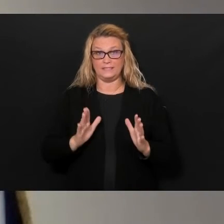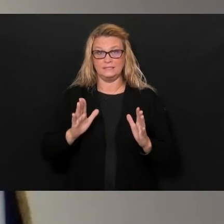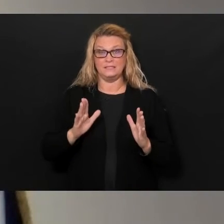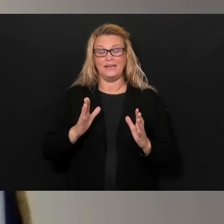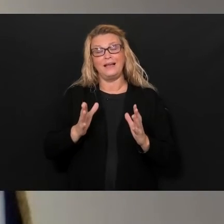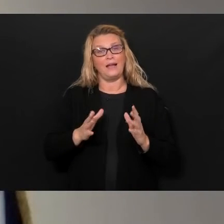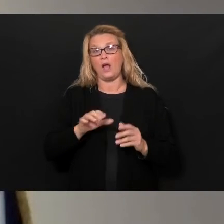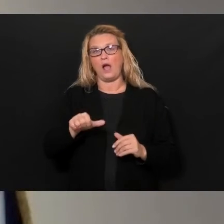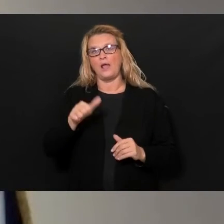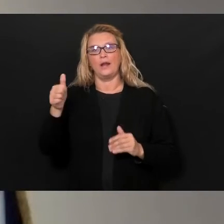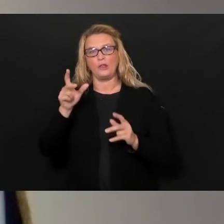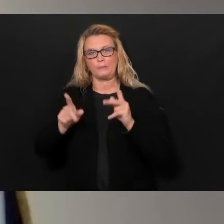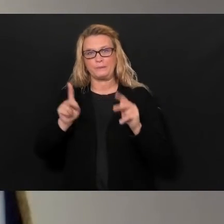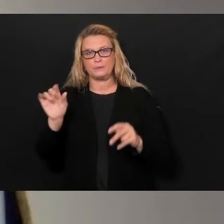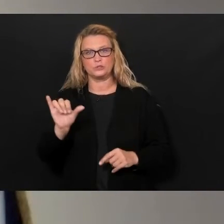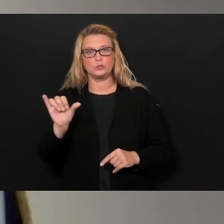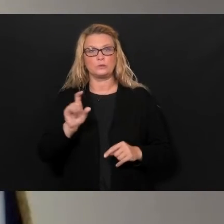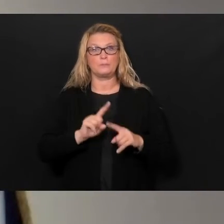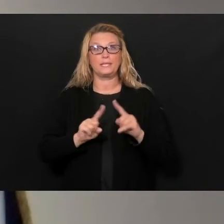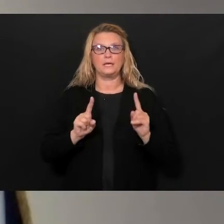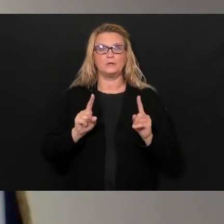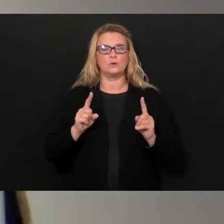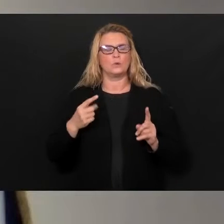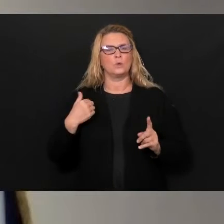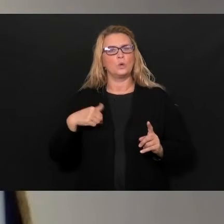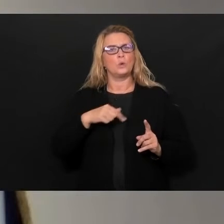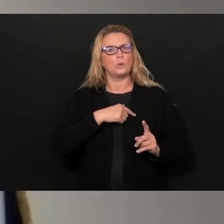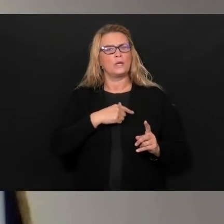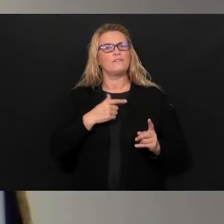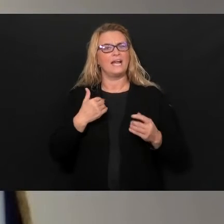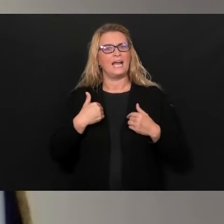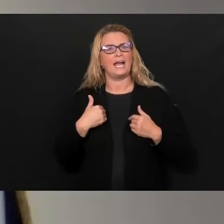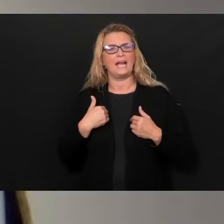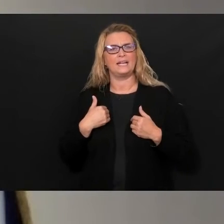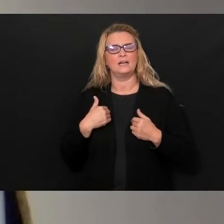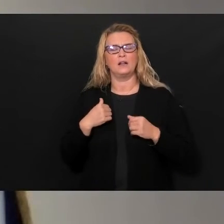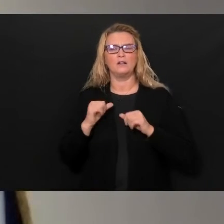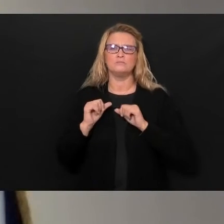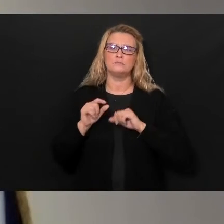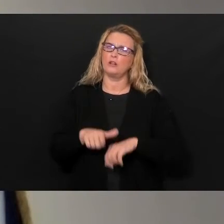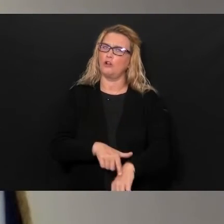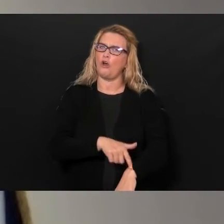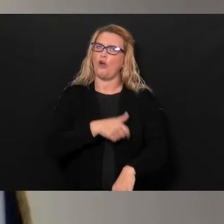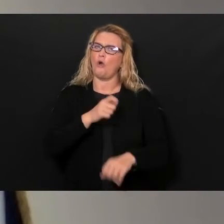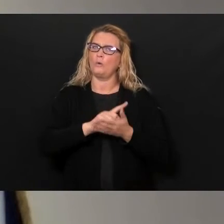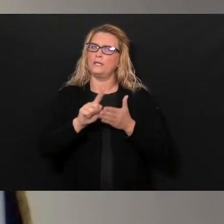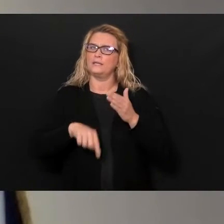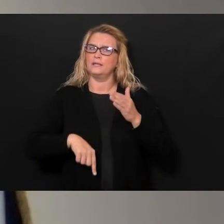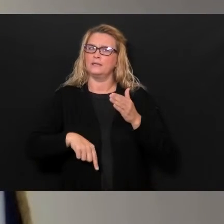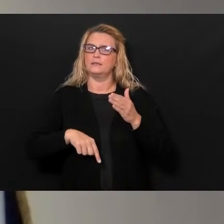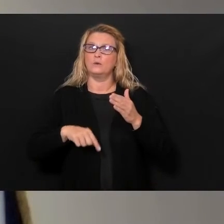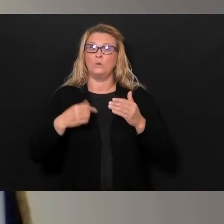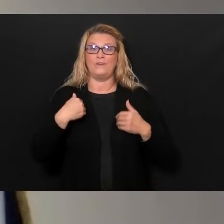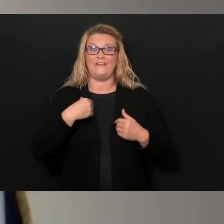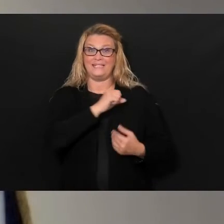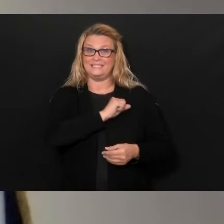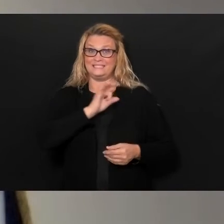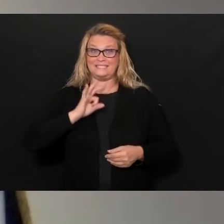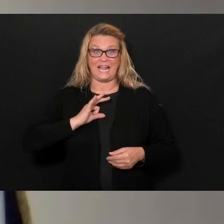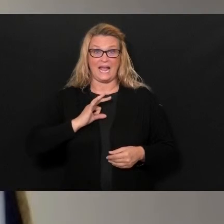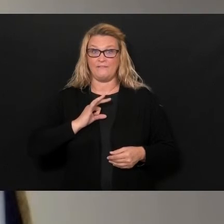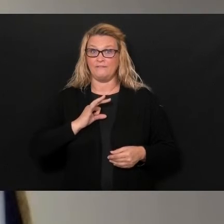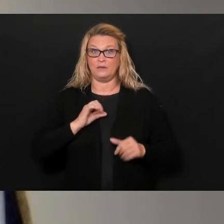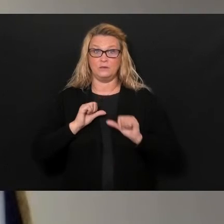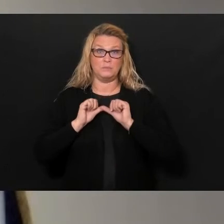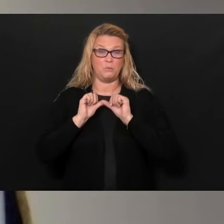but we have had a long weekend. We have staff who have not had days off since